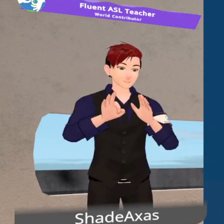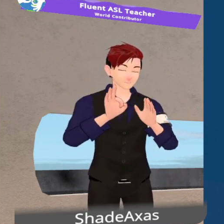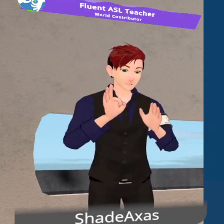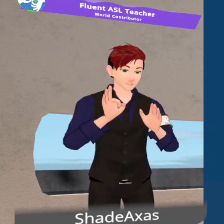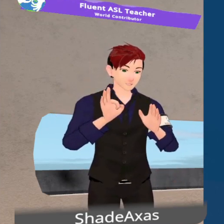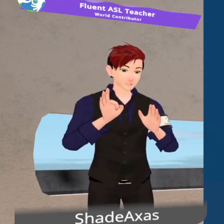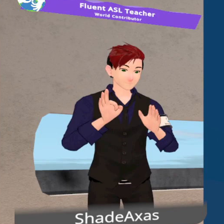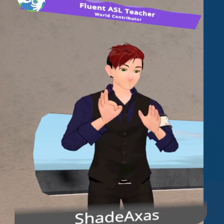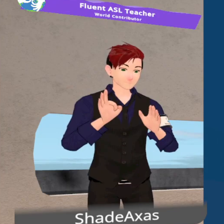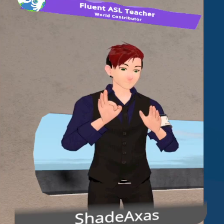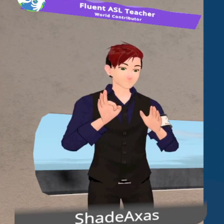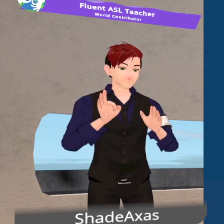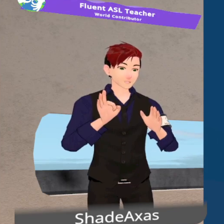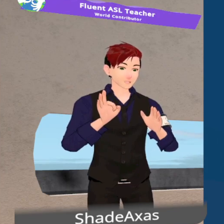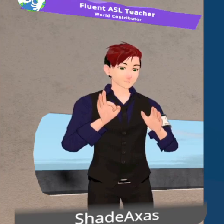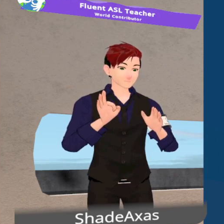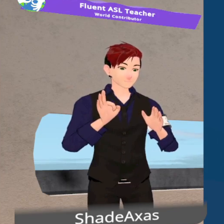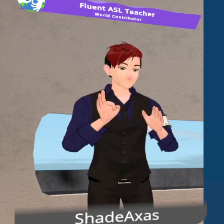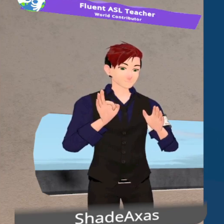I had to pick